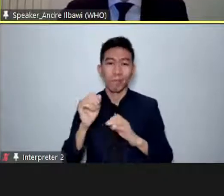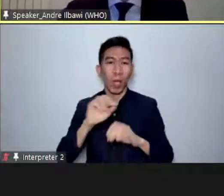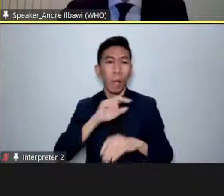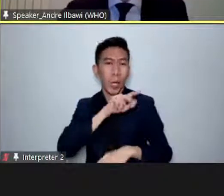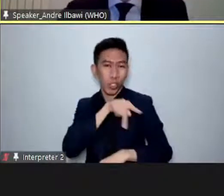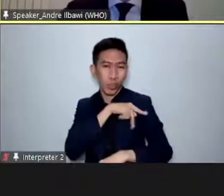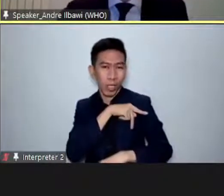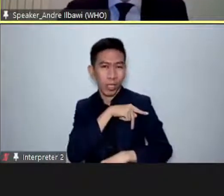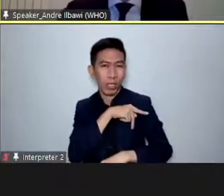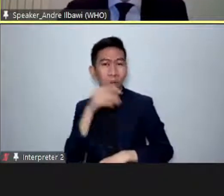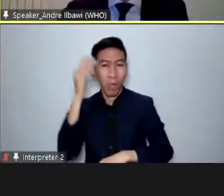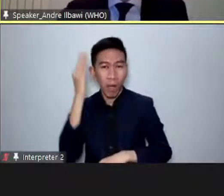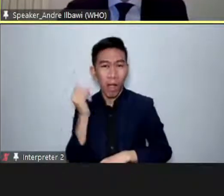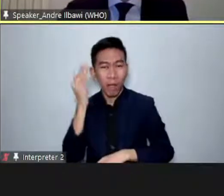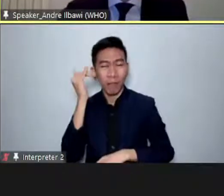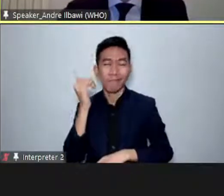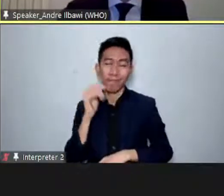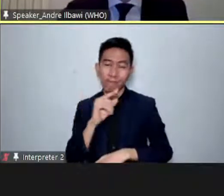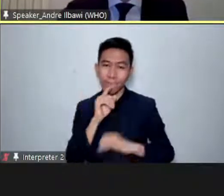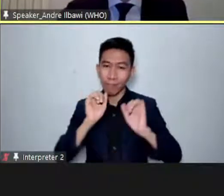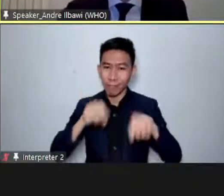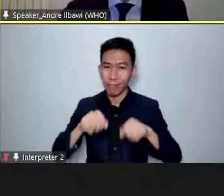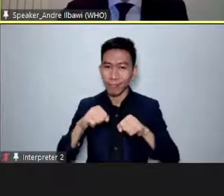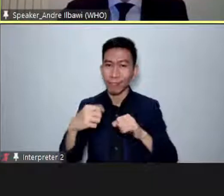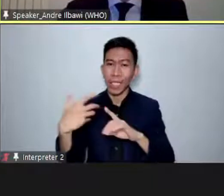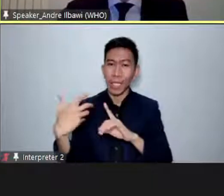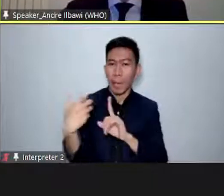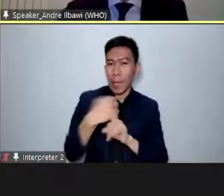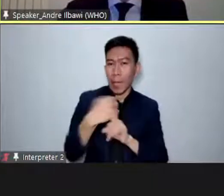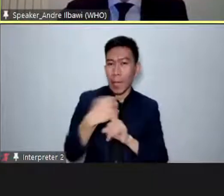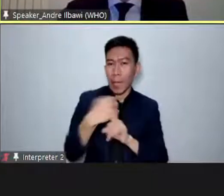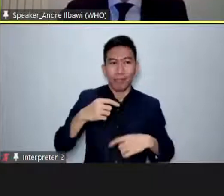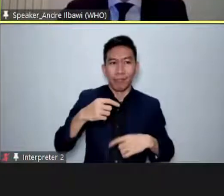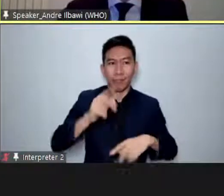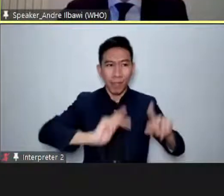that it will impact us. If in fact, most of us have